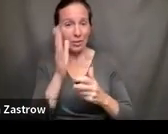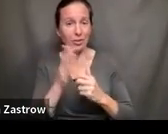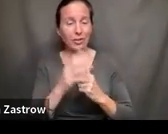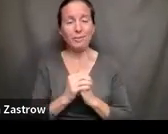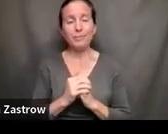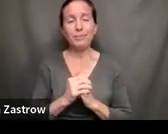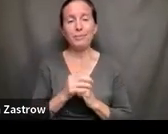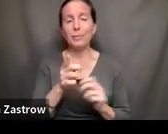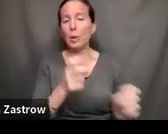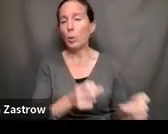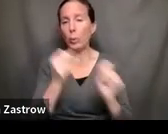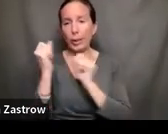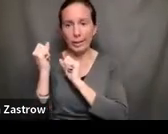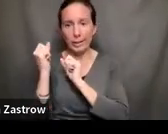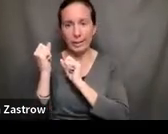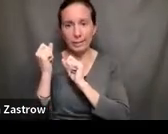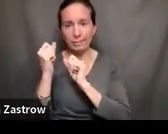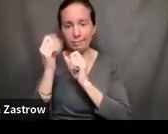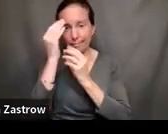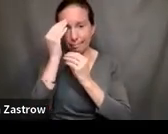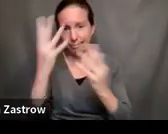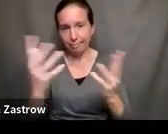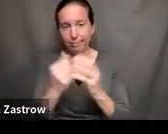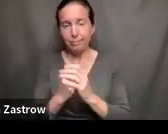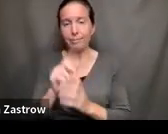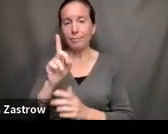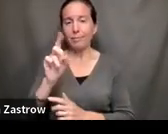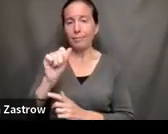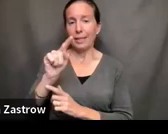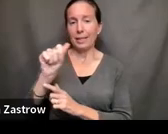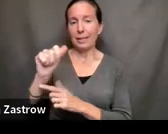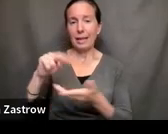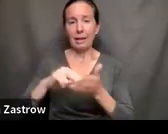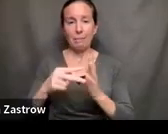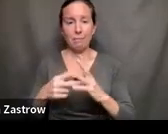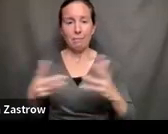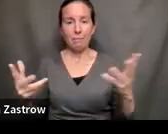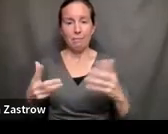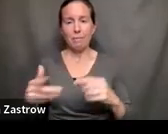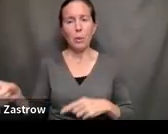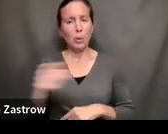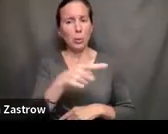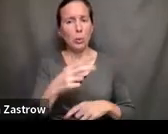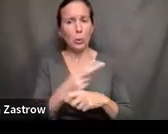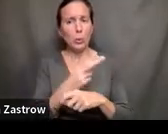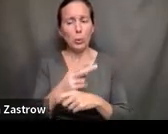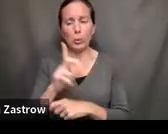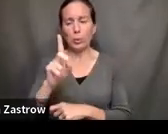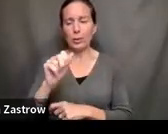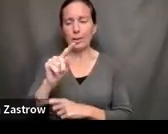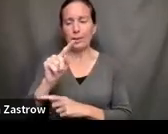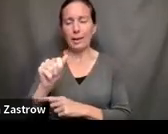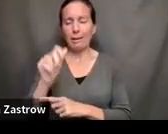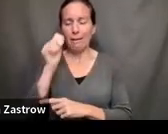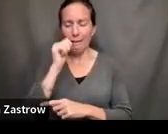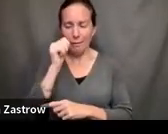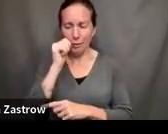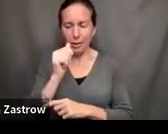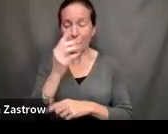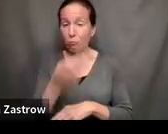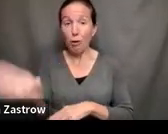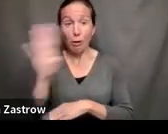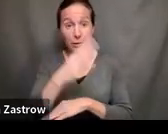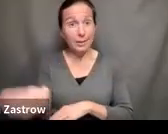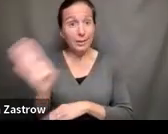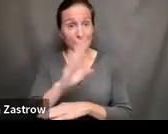So quickly, what is data? We use data every day, all day. So these are